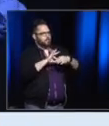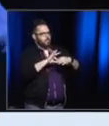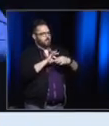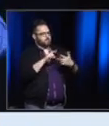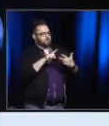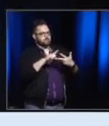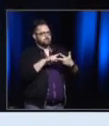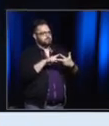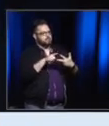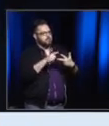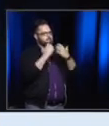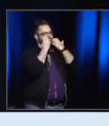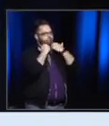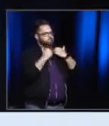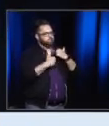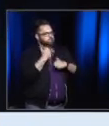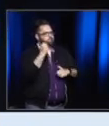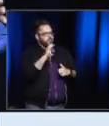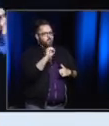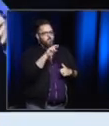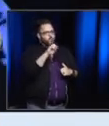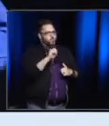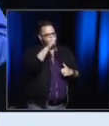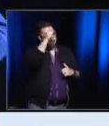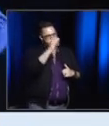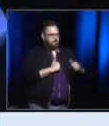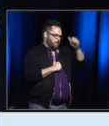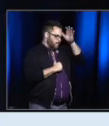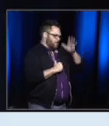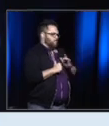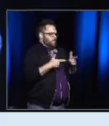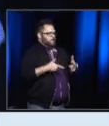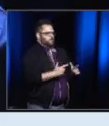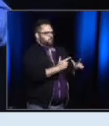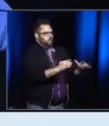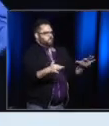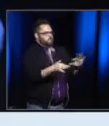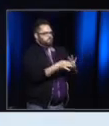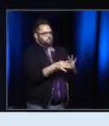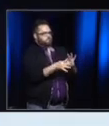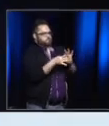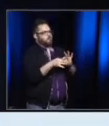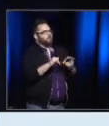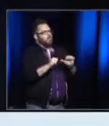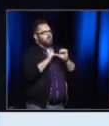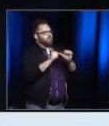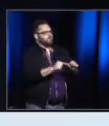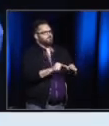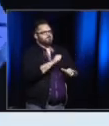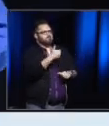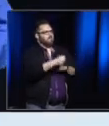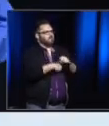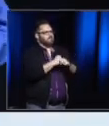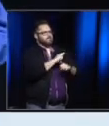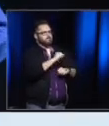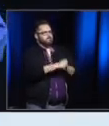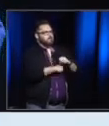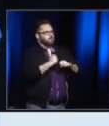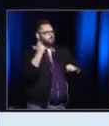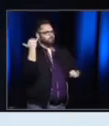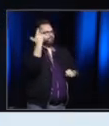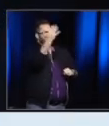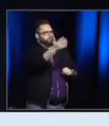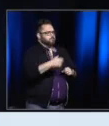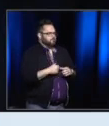core social unit of male alliance formation. Once they're formed, these can be stable for decades,